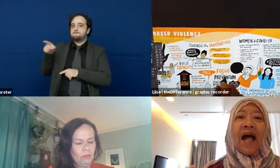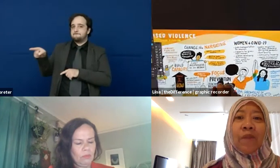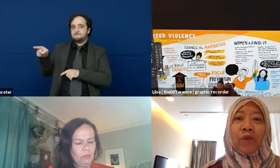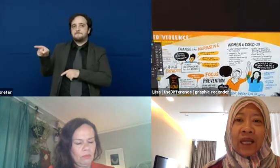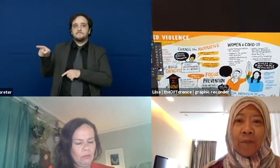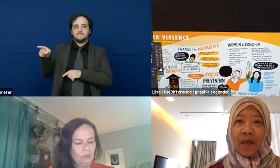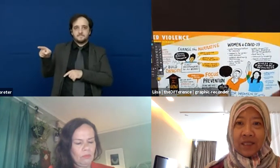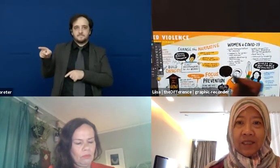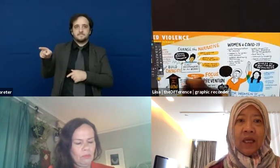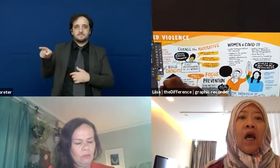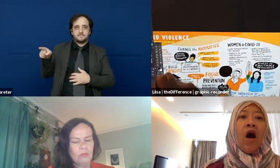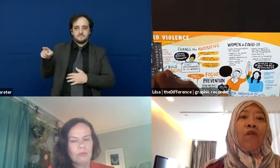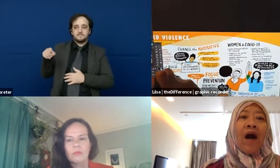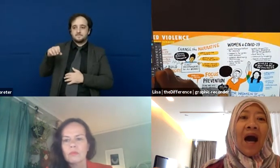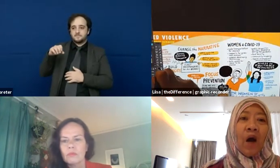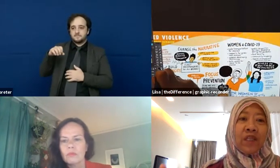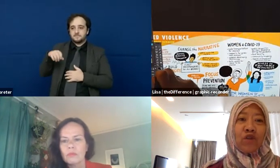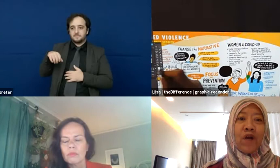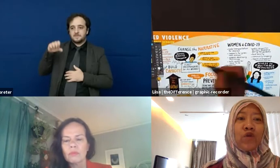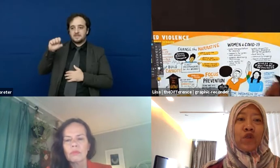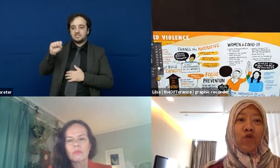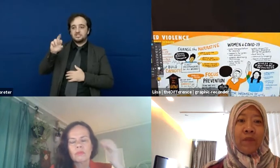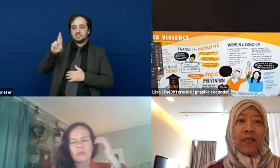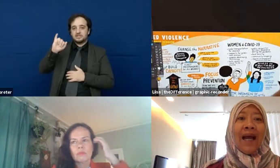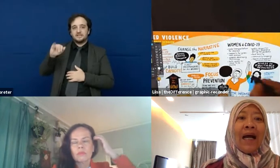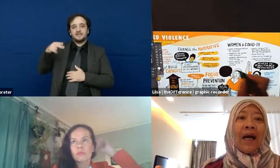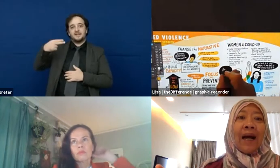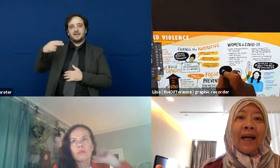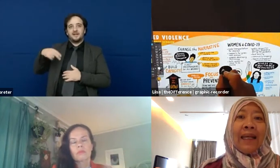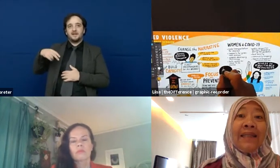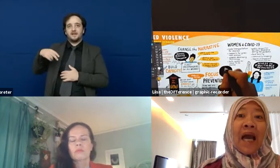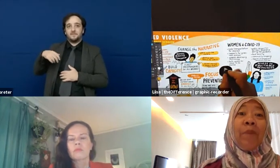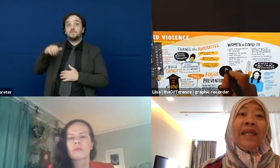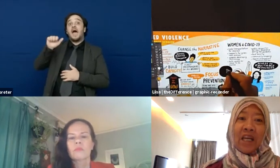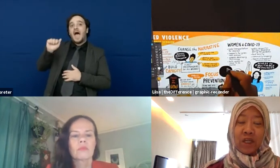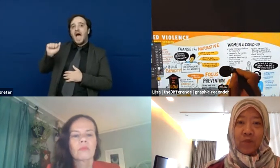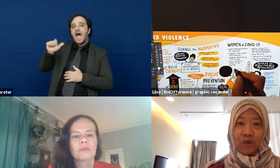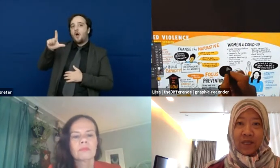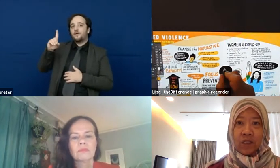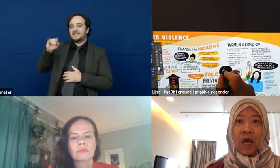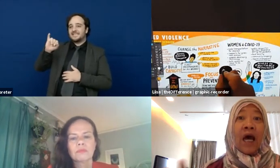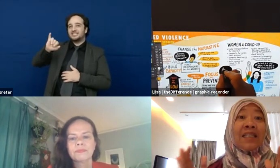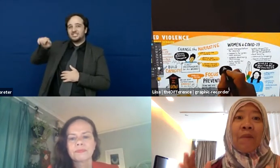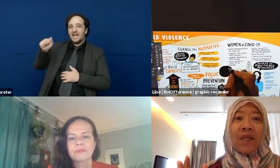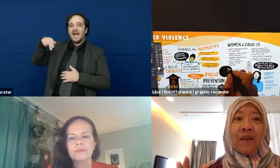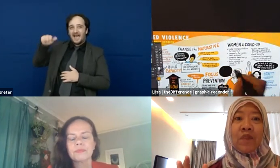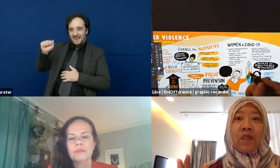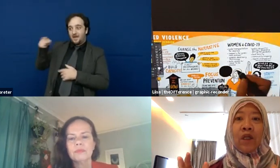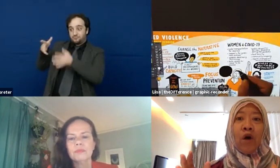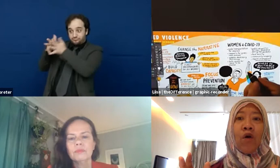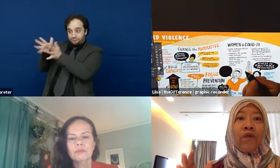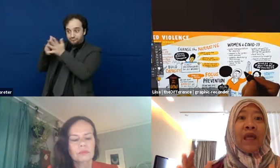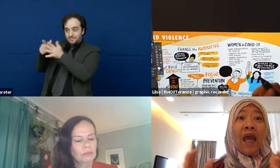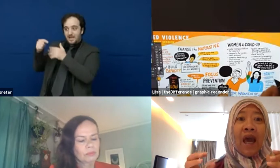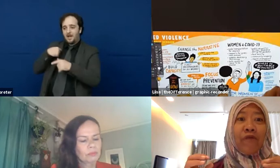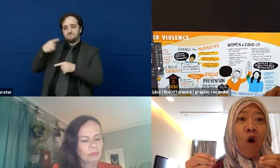and help with the capacity of how these grassroots women in their application process. Sometimes, you